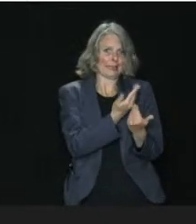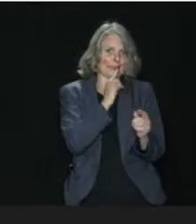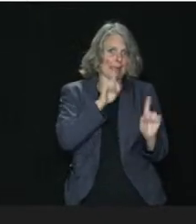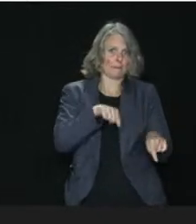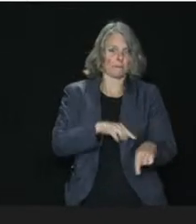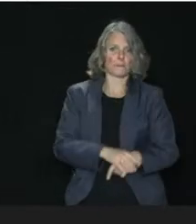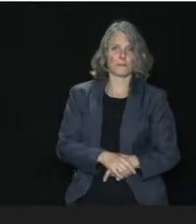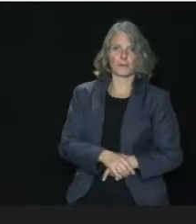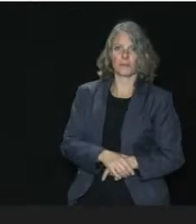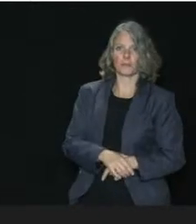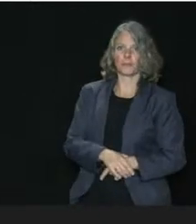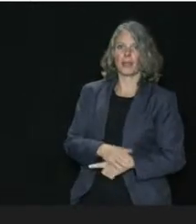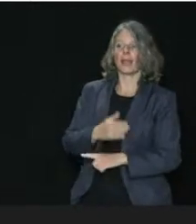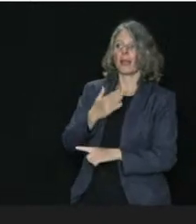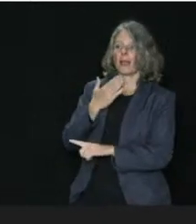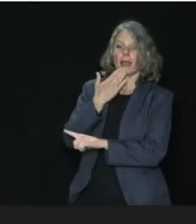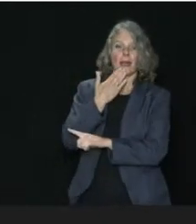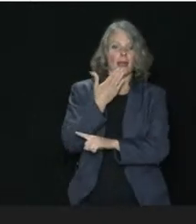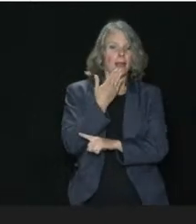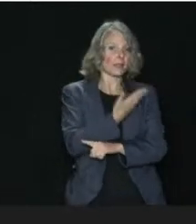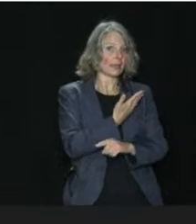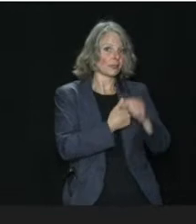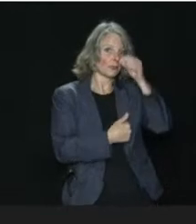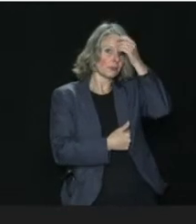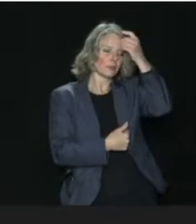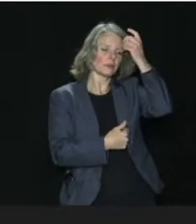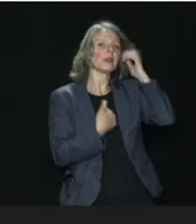Question, Dr. Njoo. I don't feel that you've